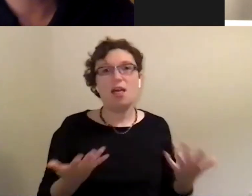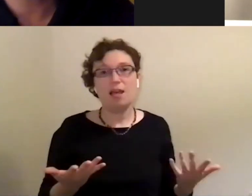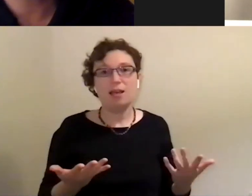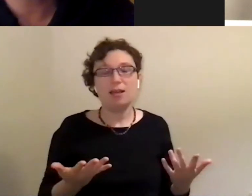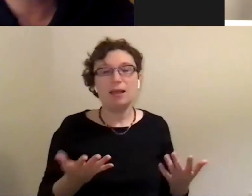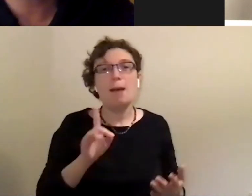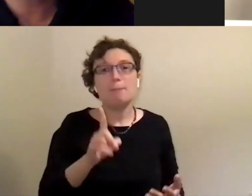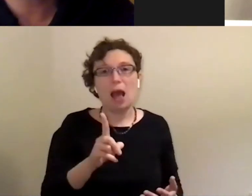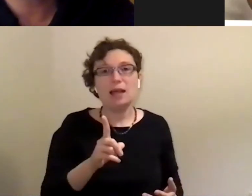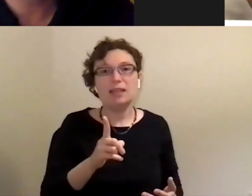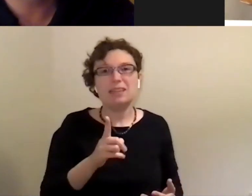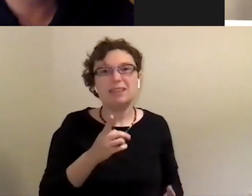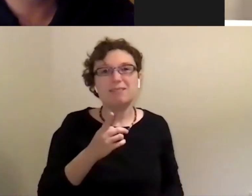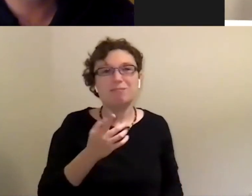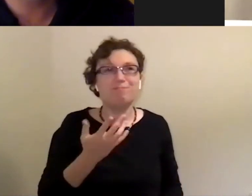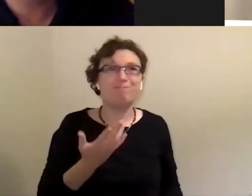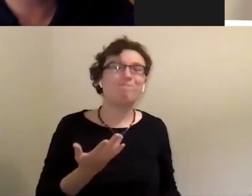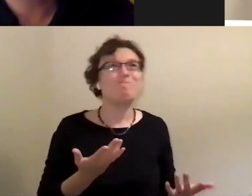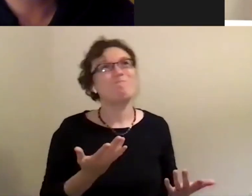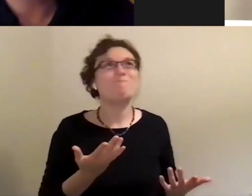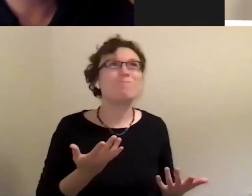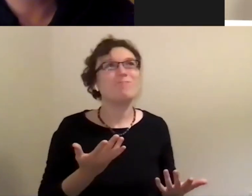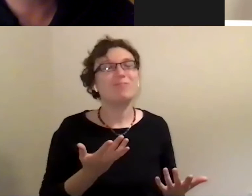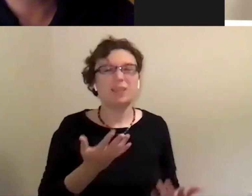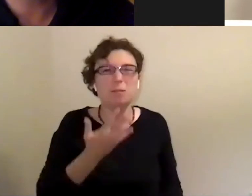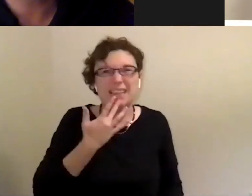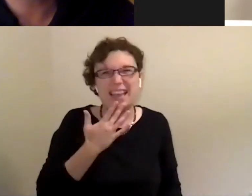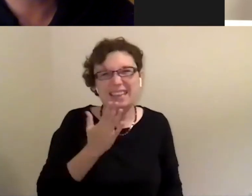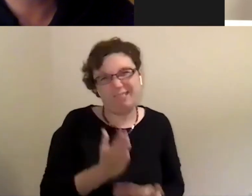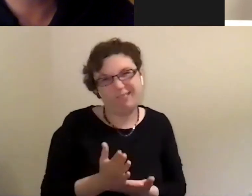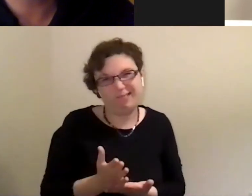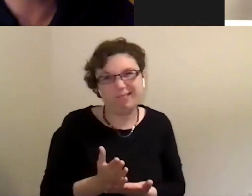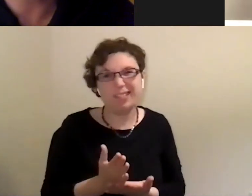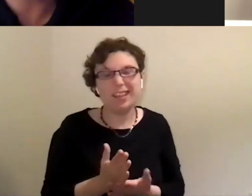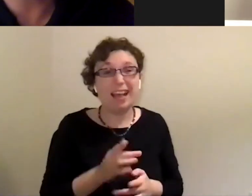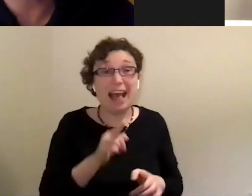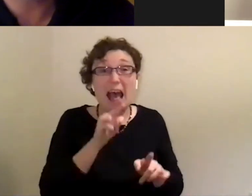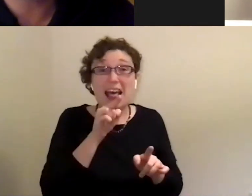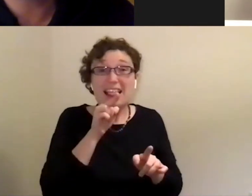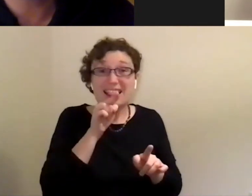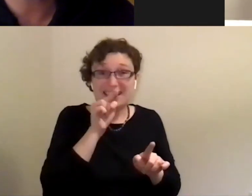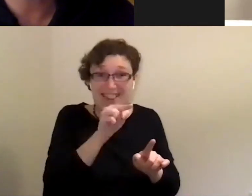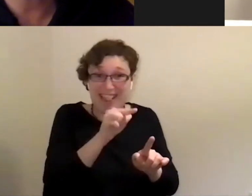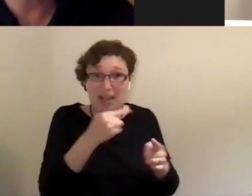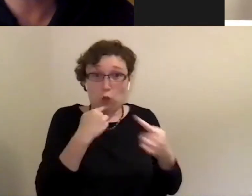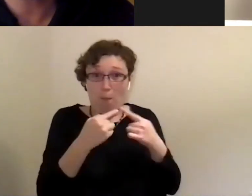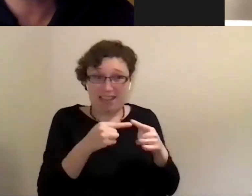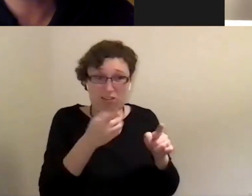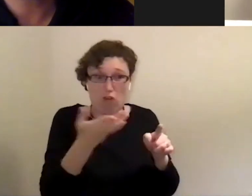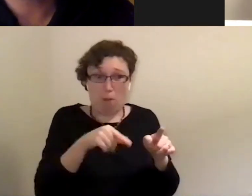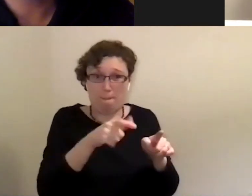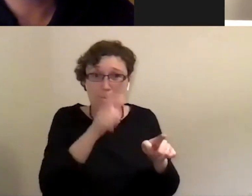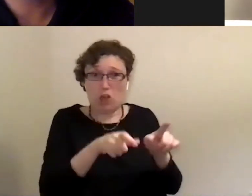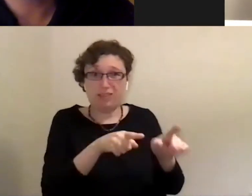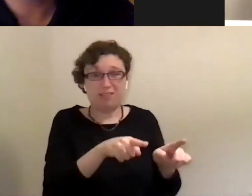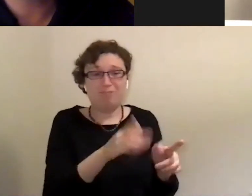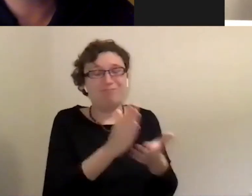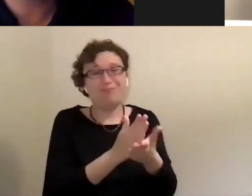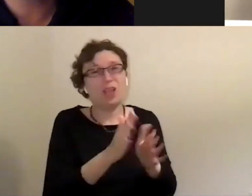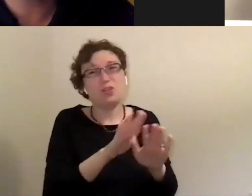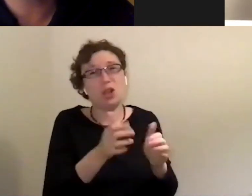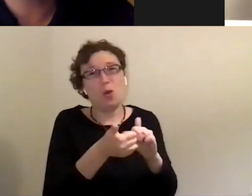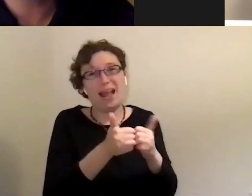that you wouldn't really see that person as an ally either, because you're ignoring the obvious. We don't want you to ignore